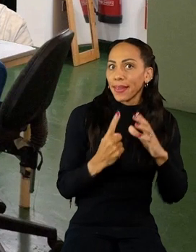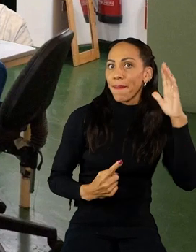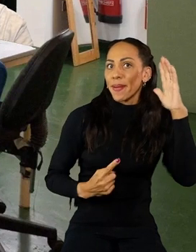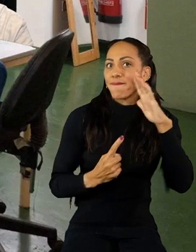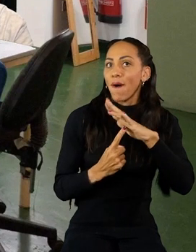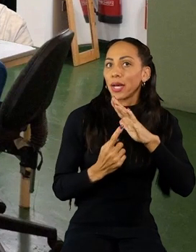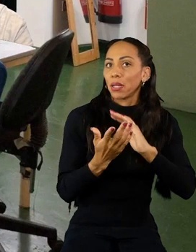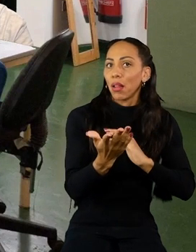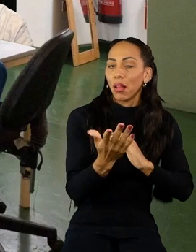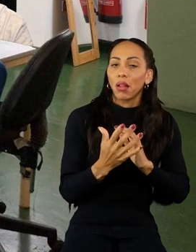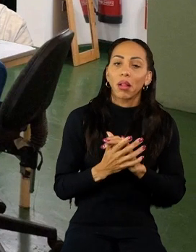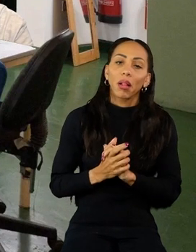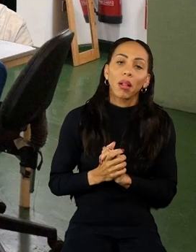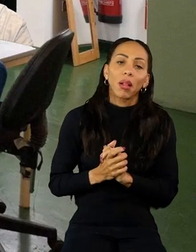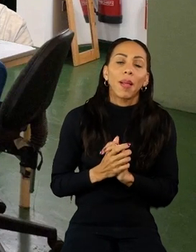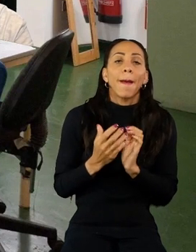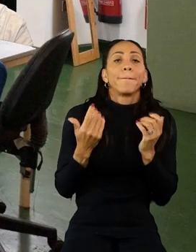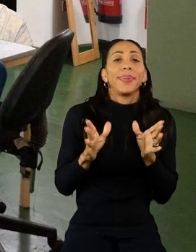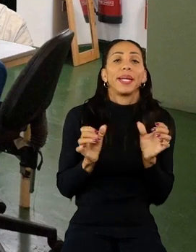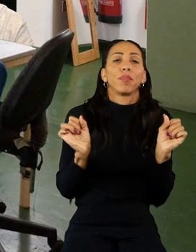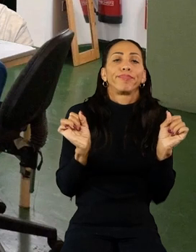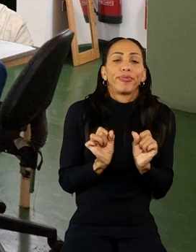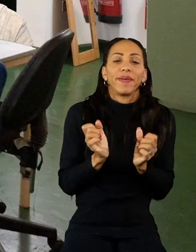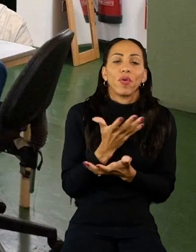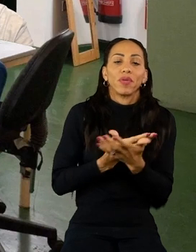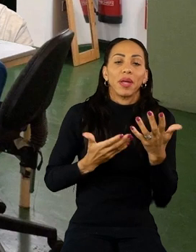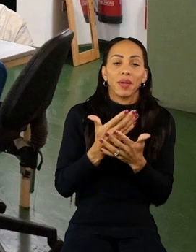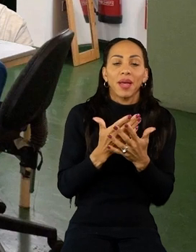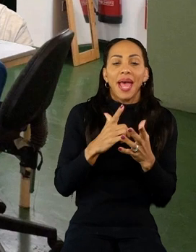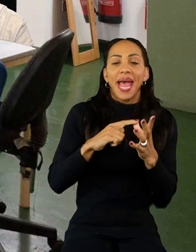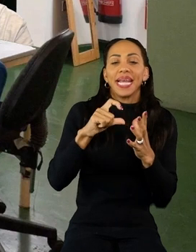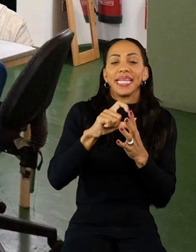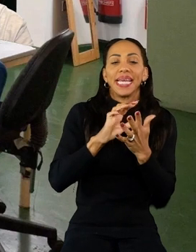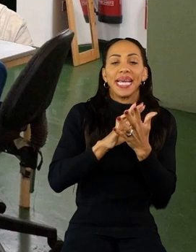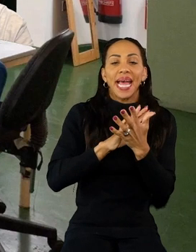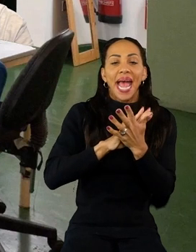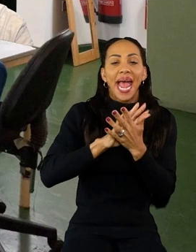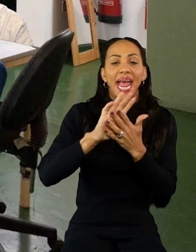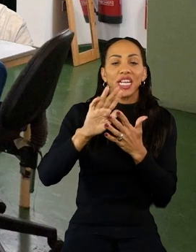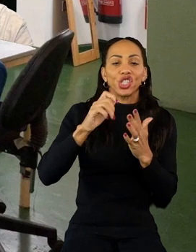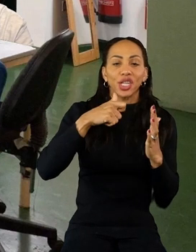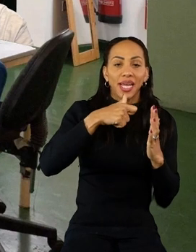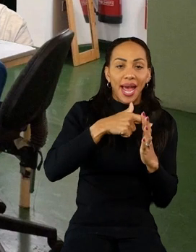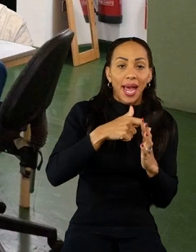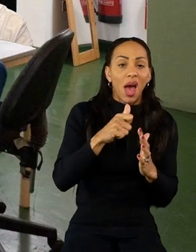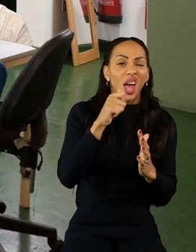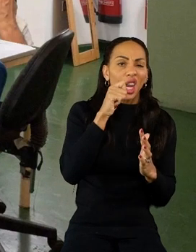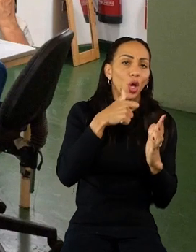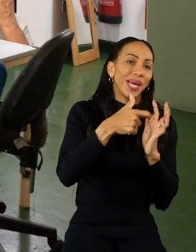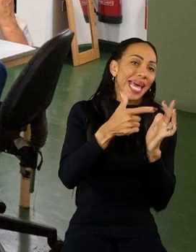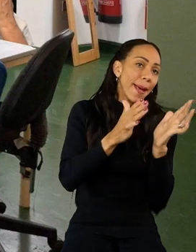from you and your team, Paul. Right. I think that would be vital. I also had a brief